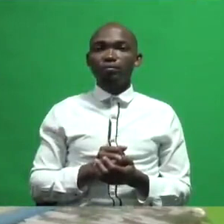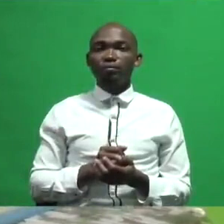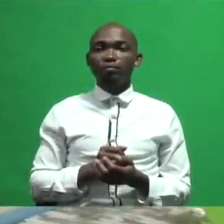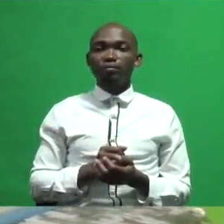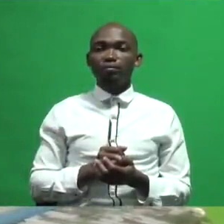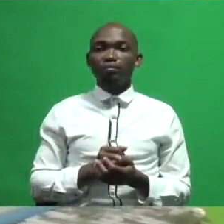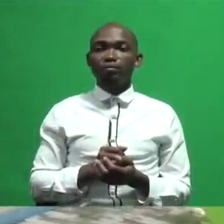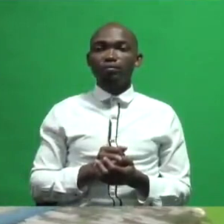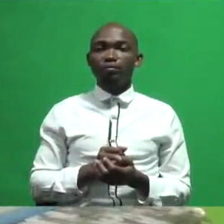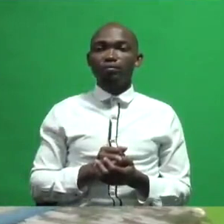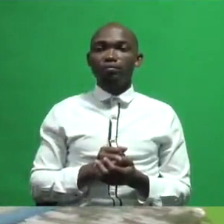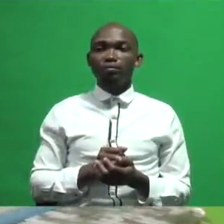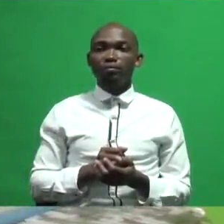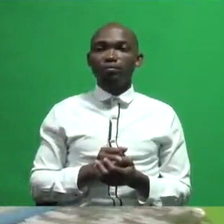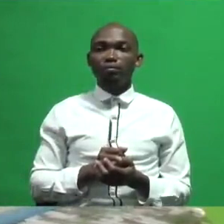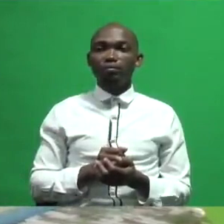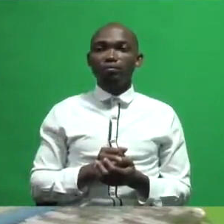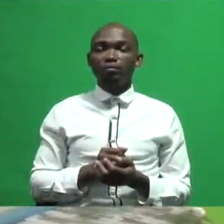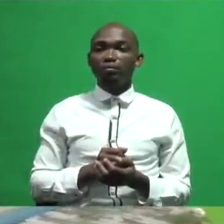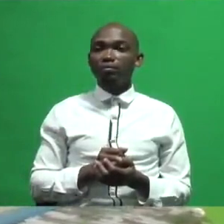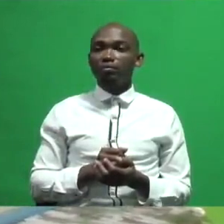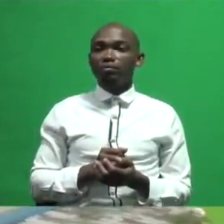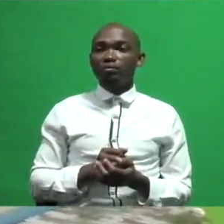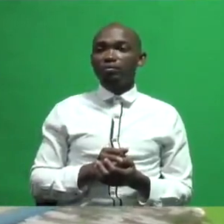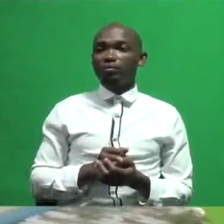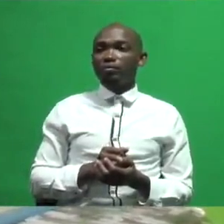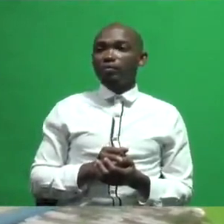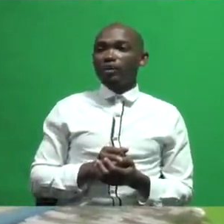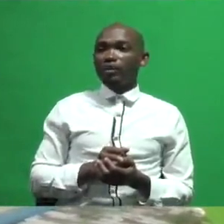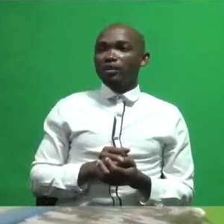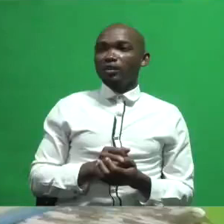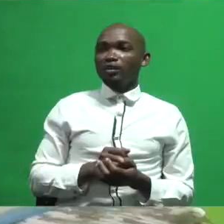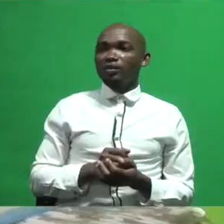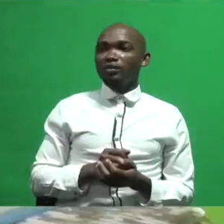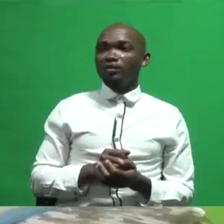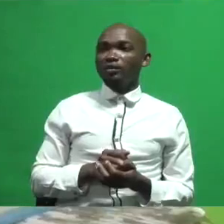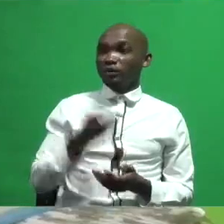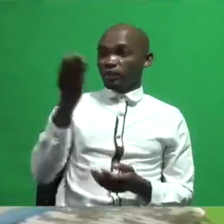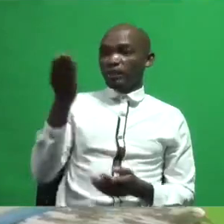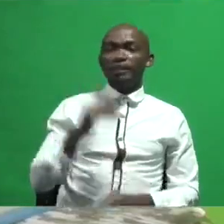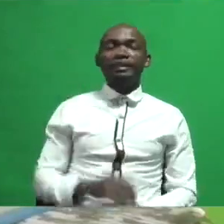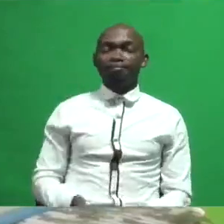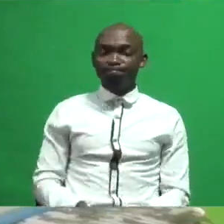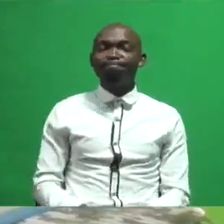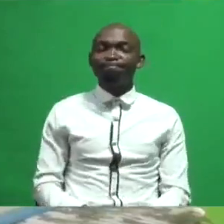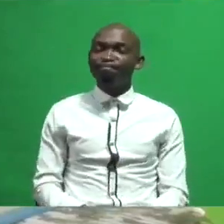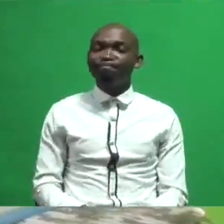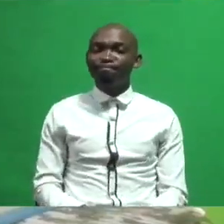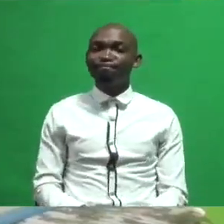compound? What is that compound? What is that compound? This one. This